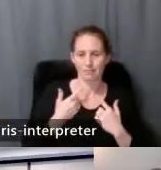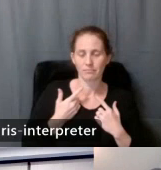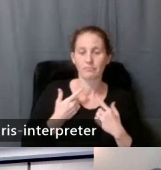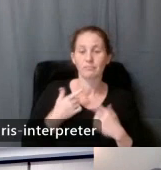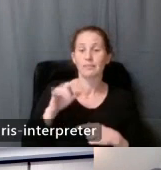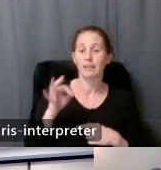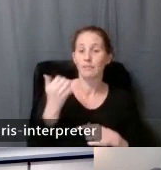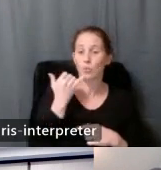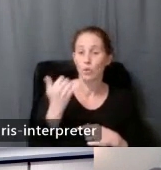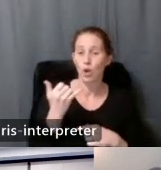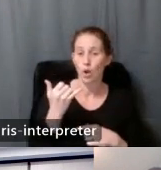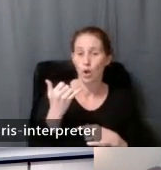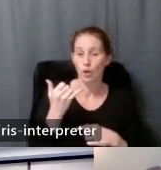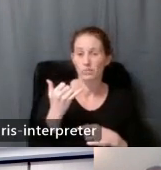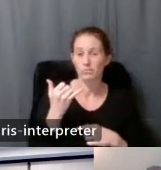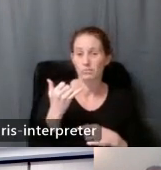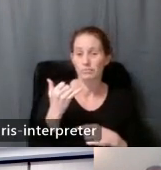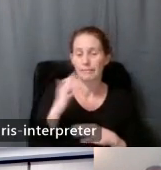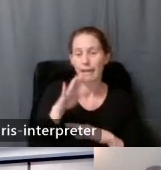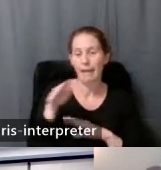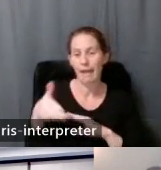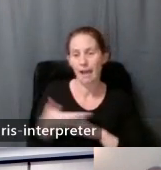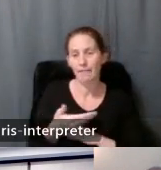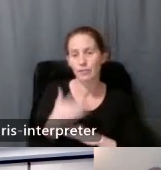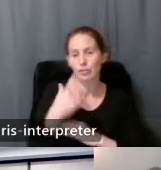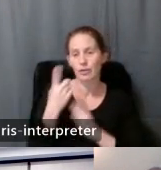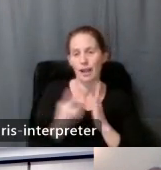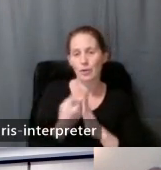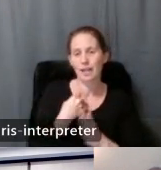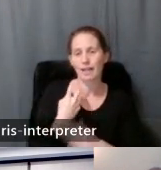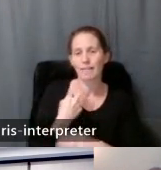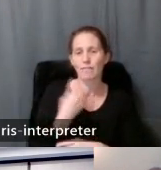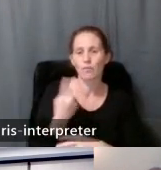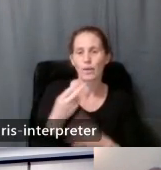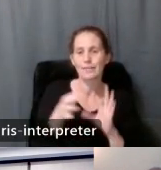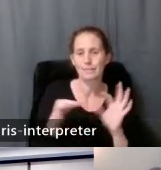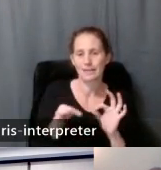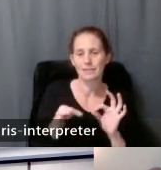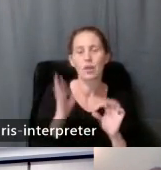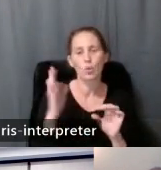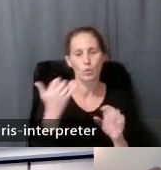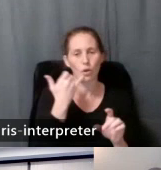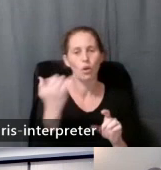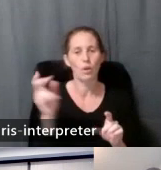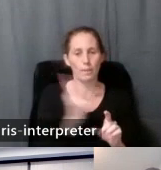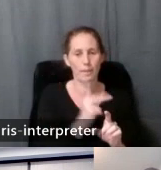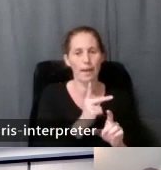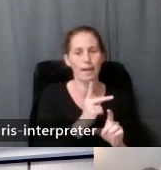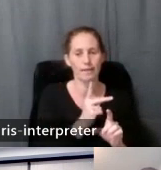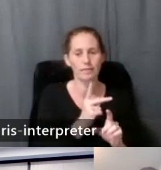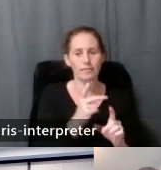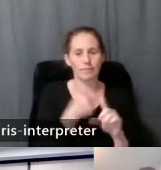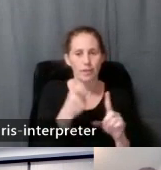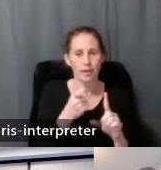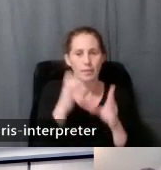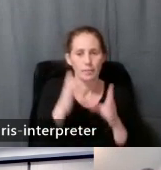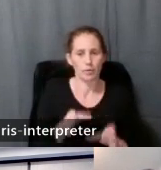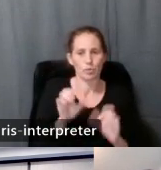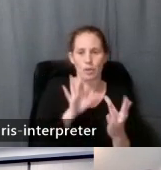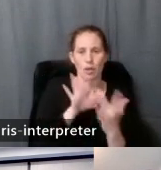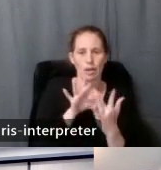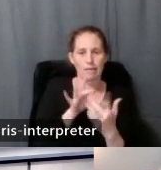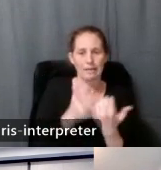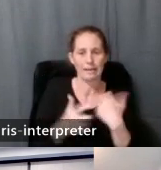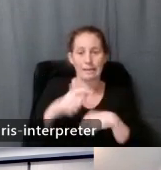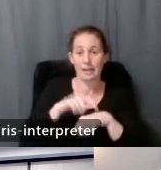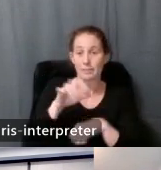If you call outside of those hours, you'll go into our voicemail. You'll still get a call back from a live person. So you can contact us at any